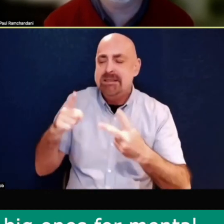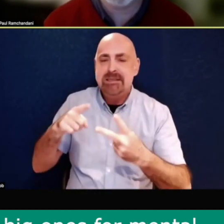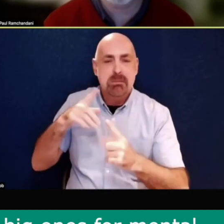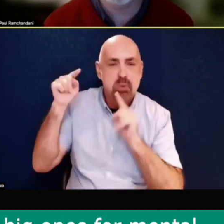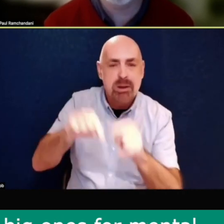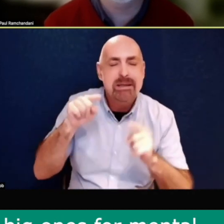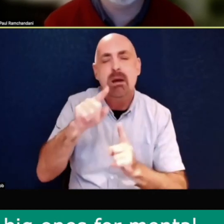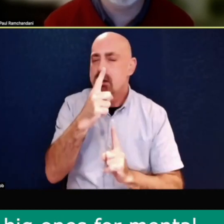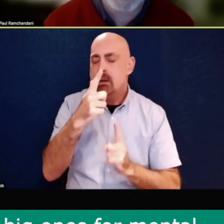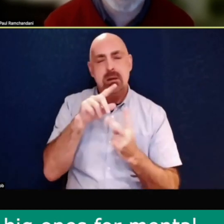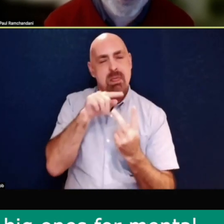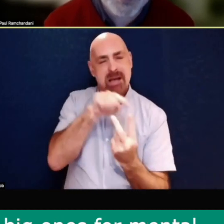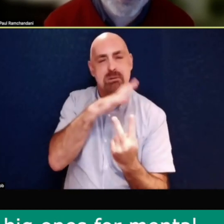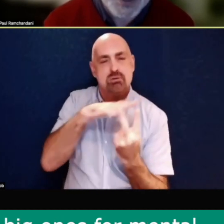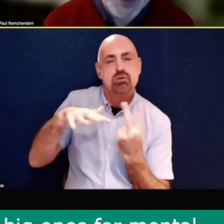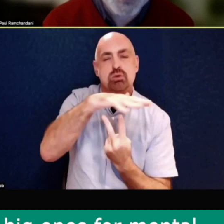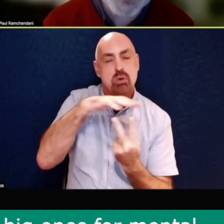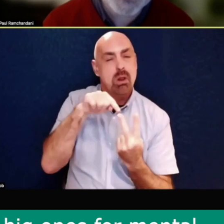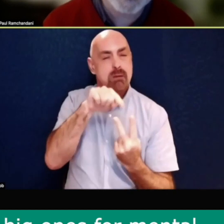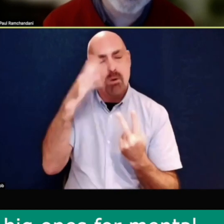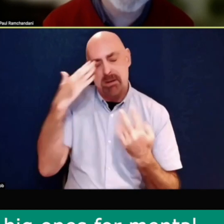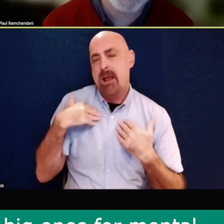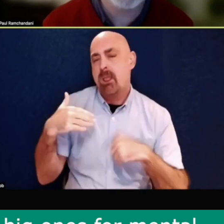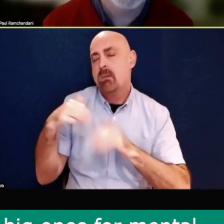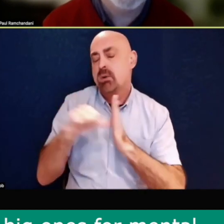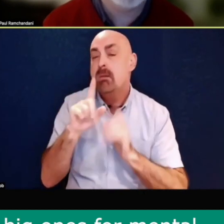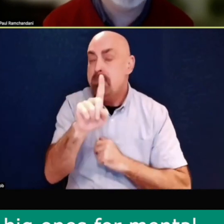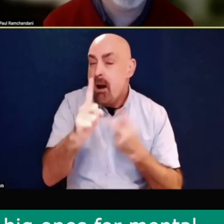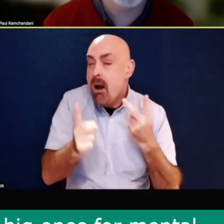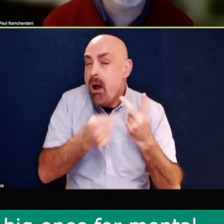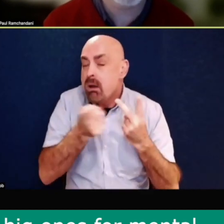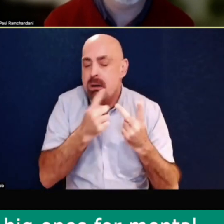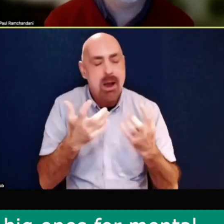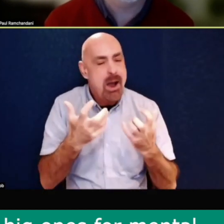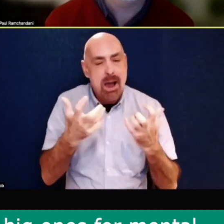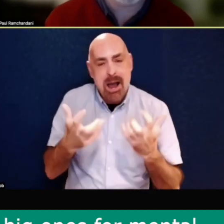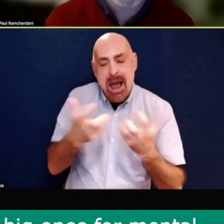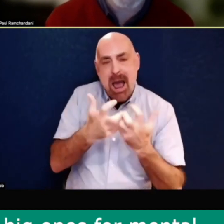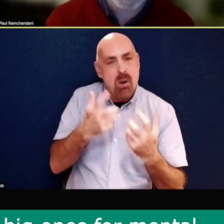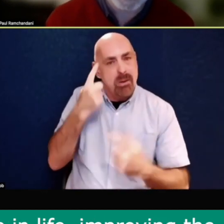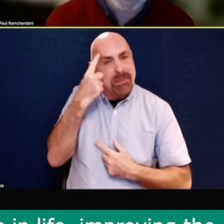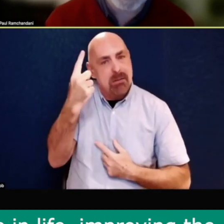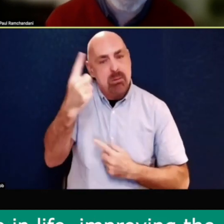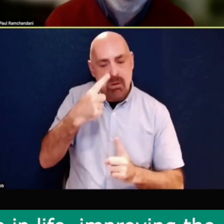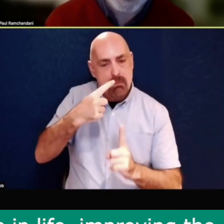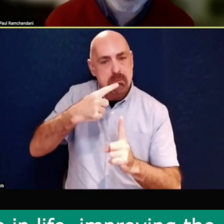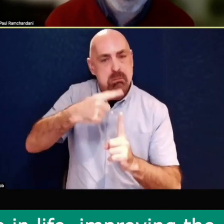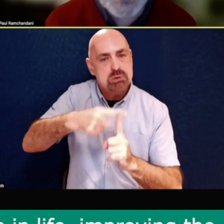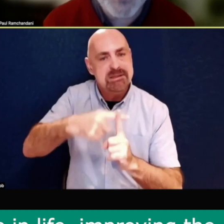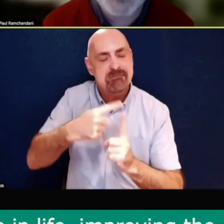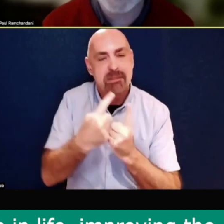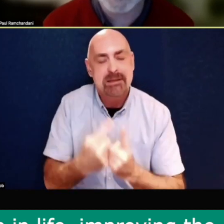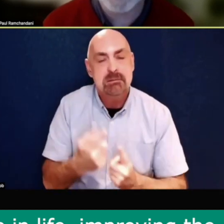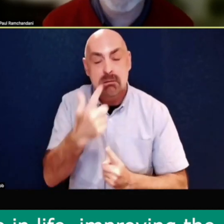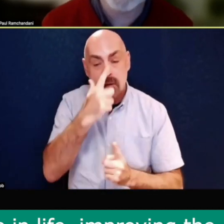factors that are the big ones for mental health problems, but also thinking about how we approach positive factors. So